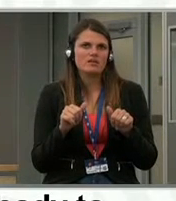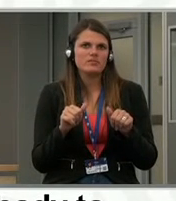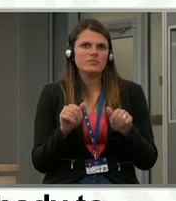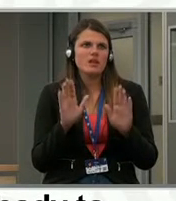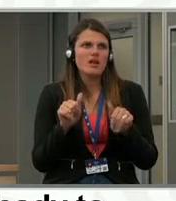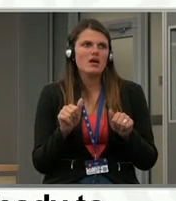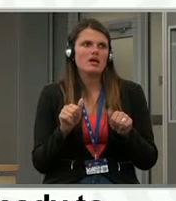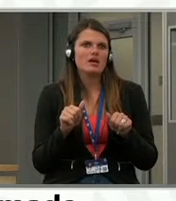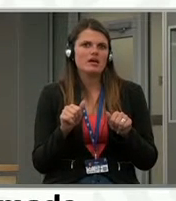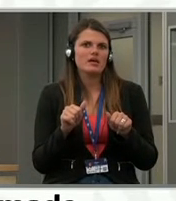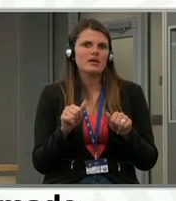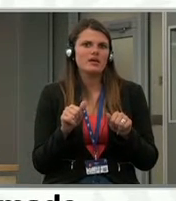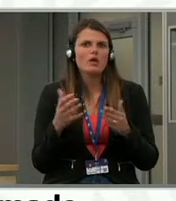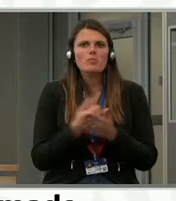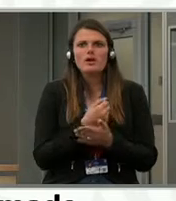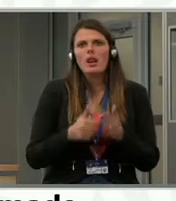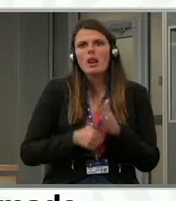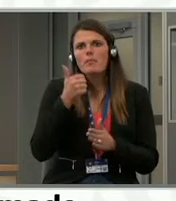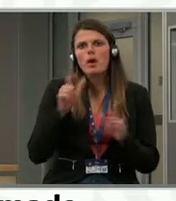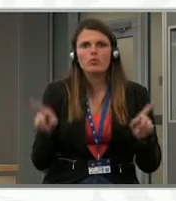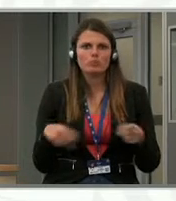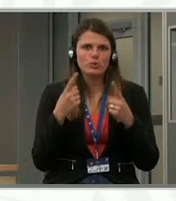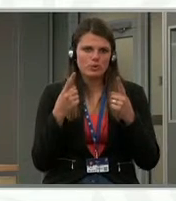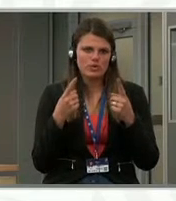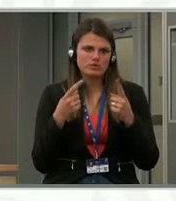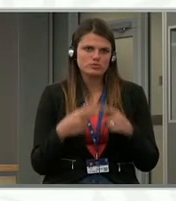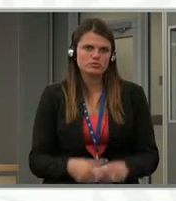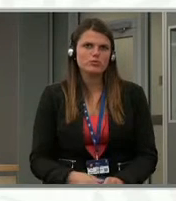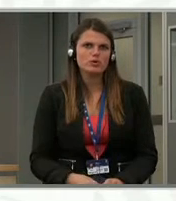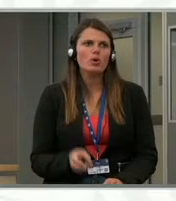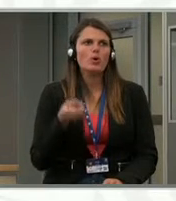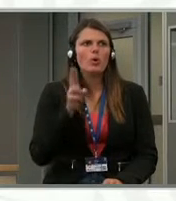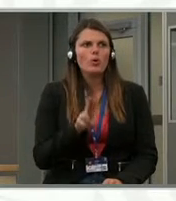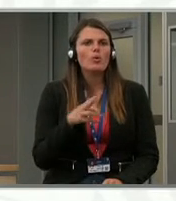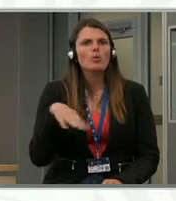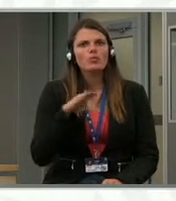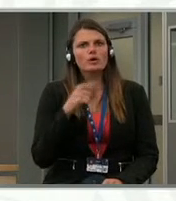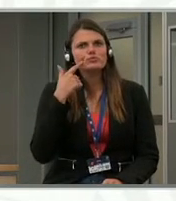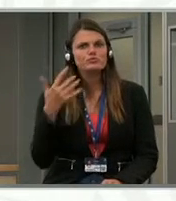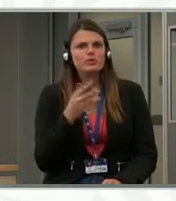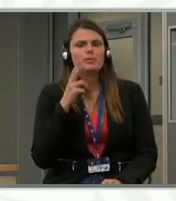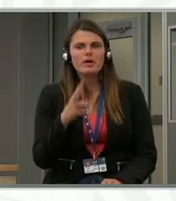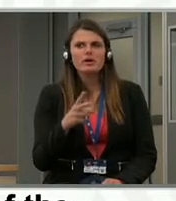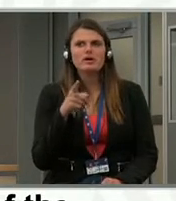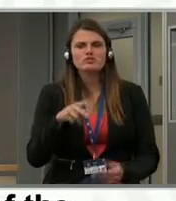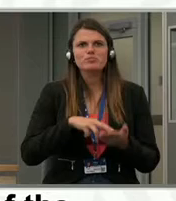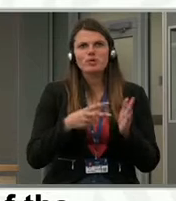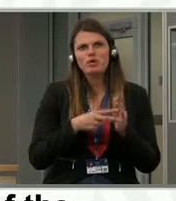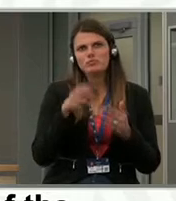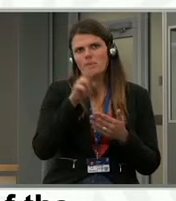into account. And we intend to publish the review of the strategy early next